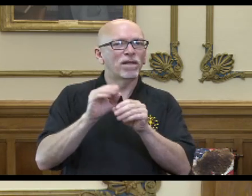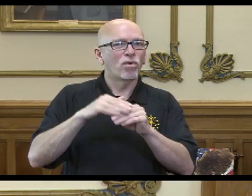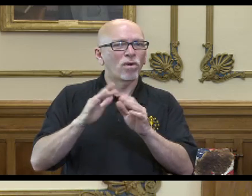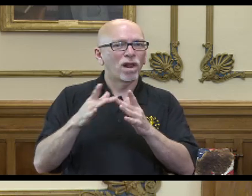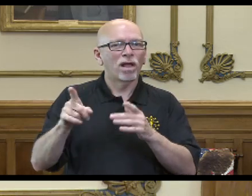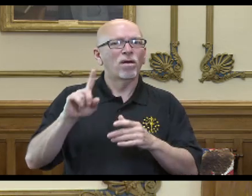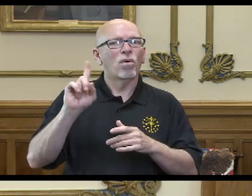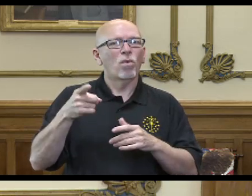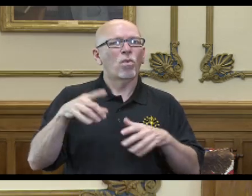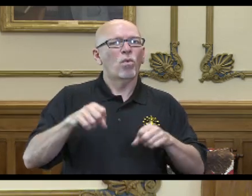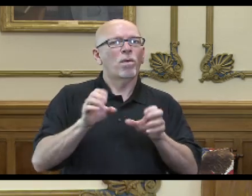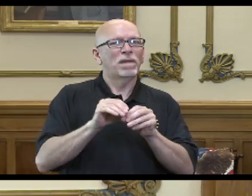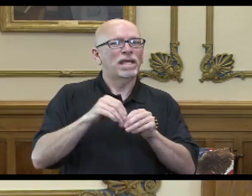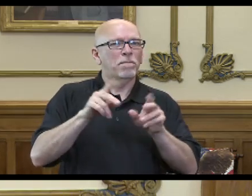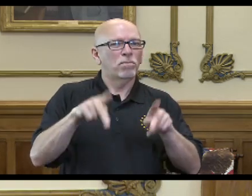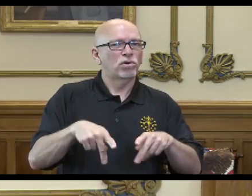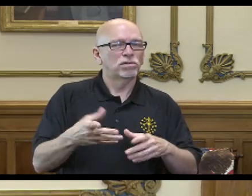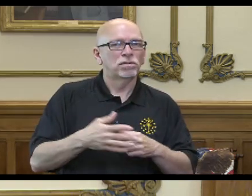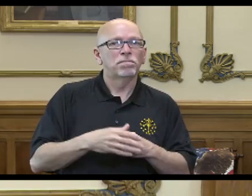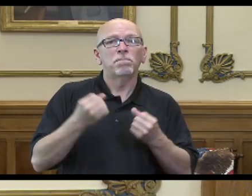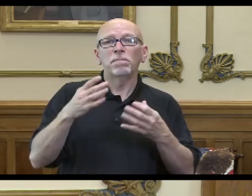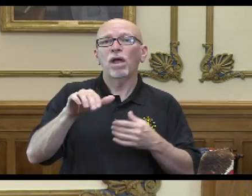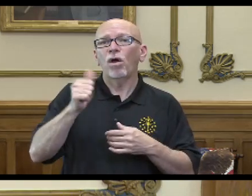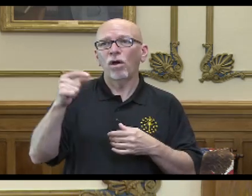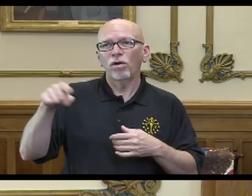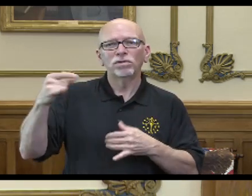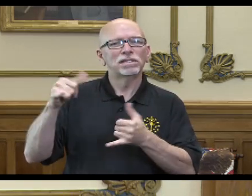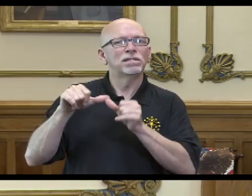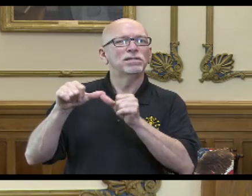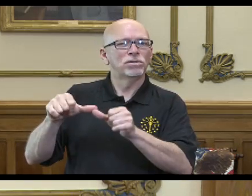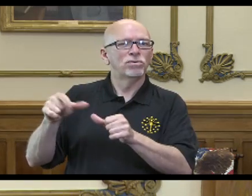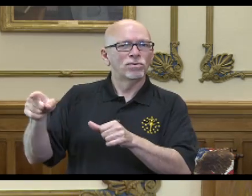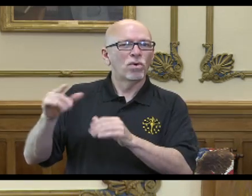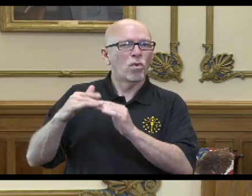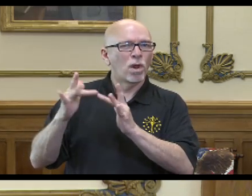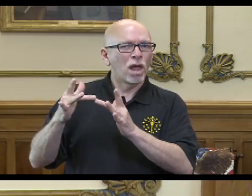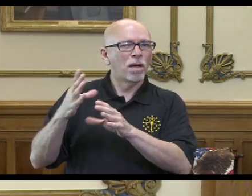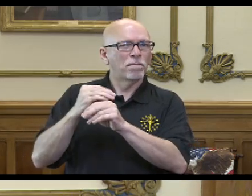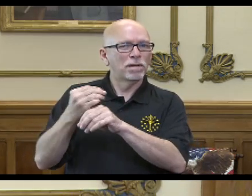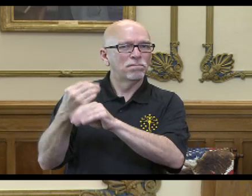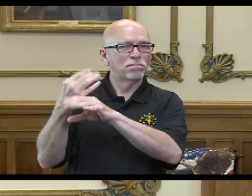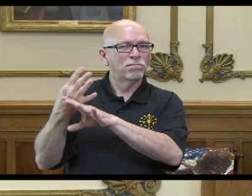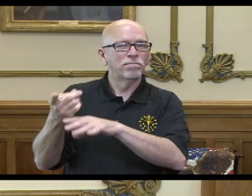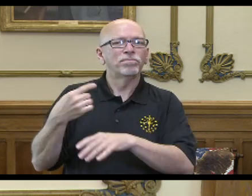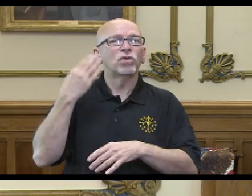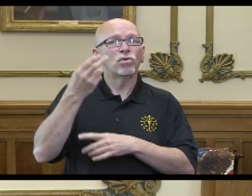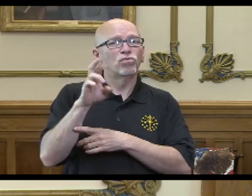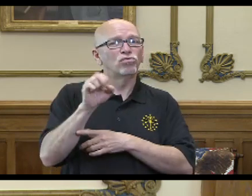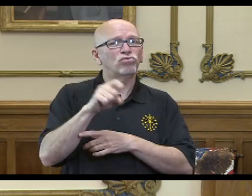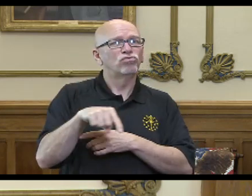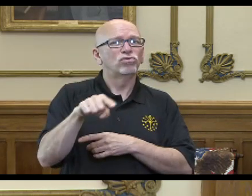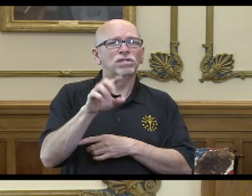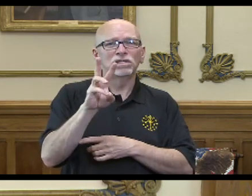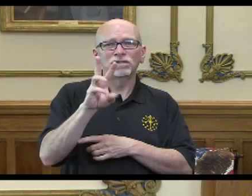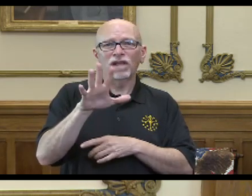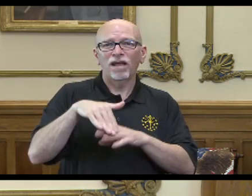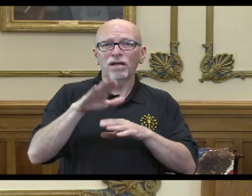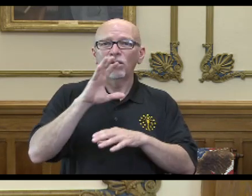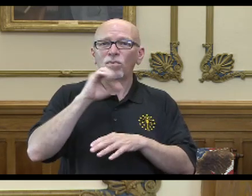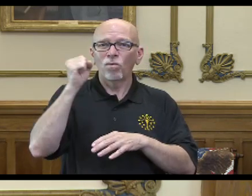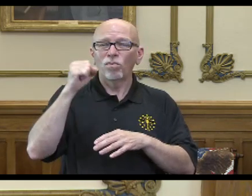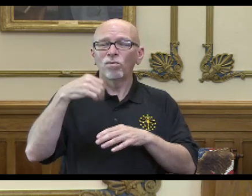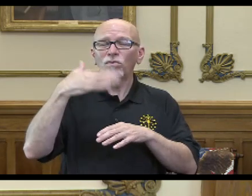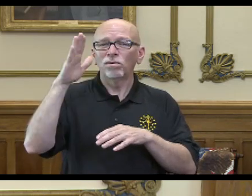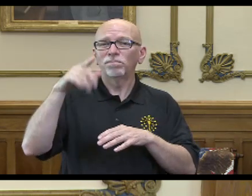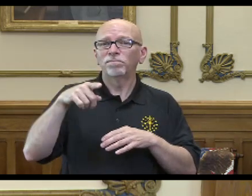only holding meetings in person. Many others have continued, though. I know you've said Hoosiers 65 and older and those